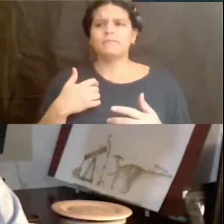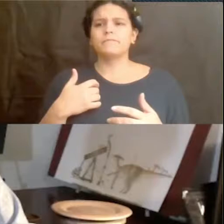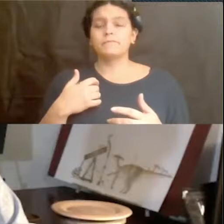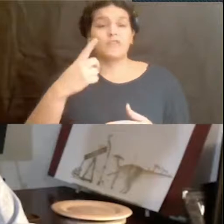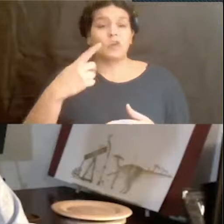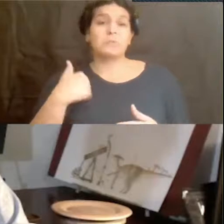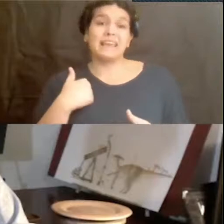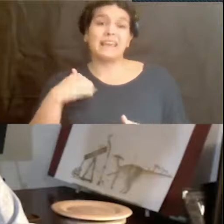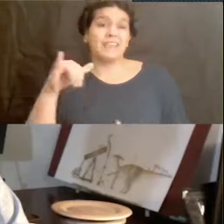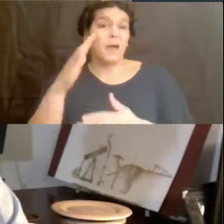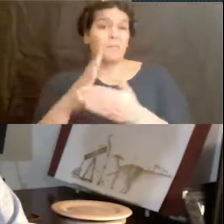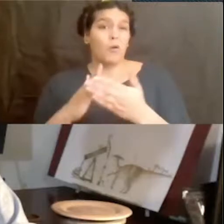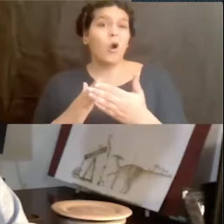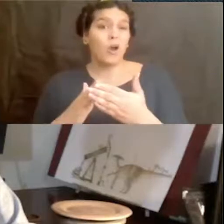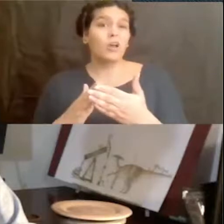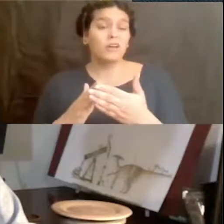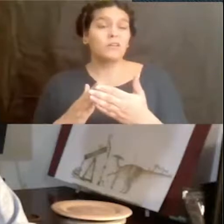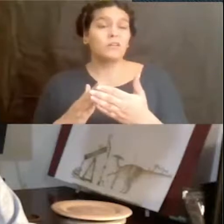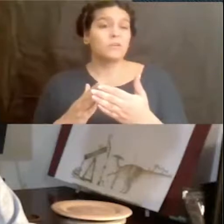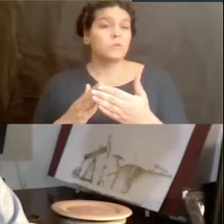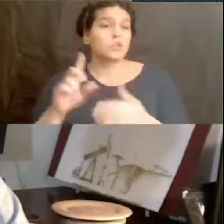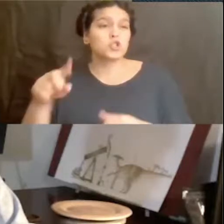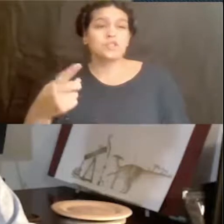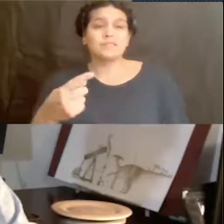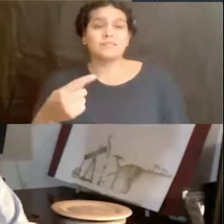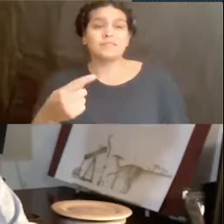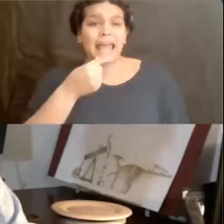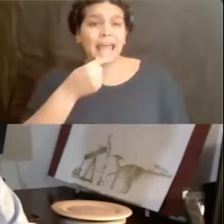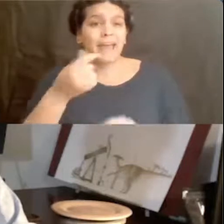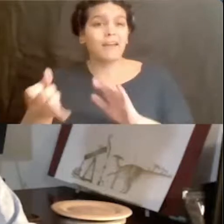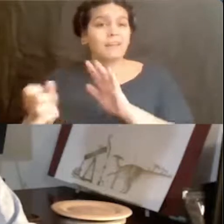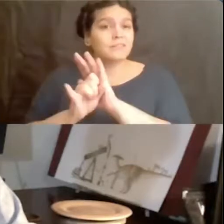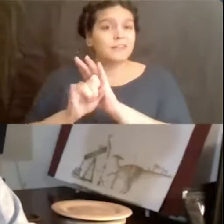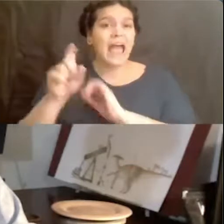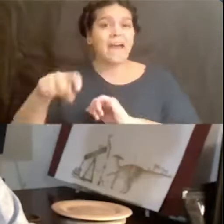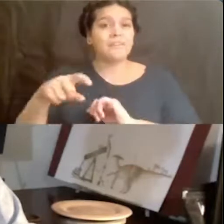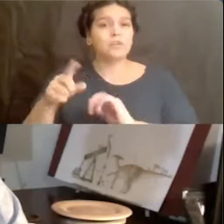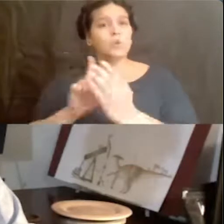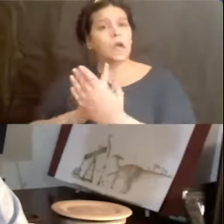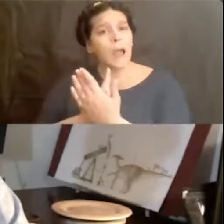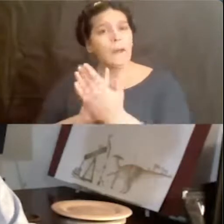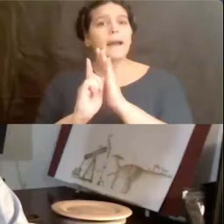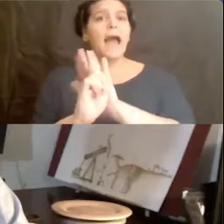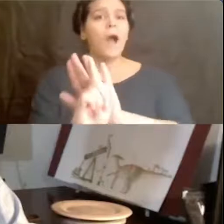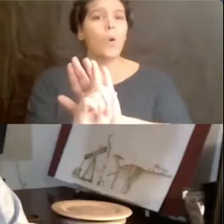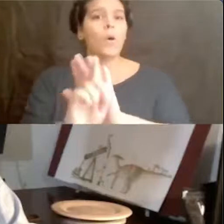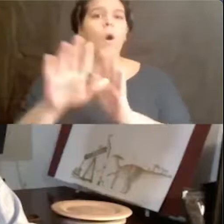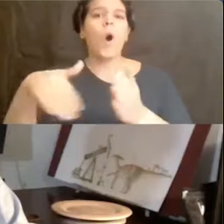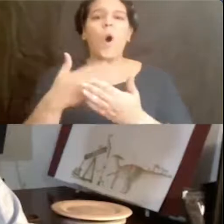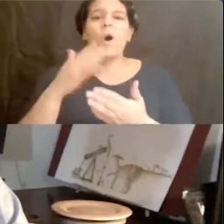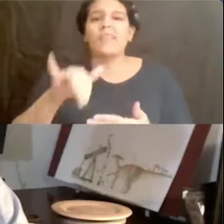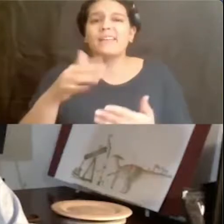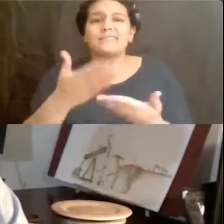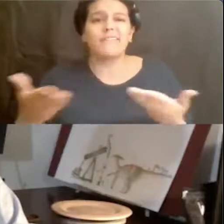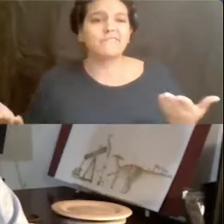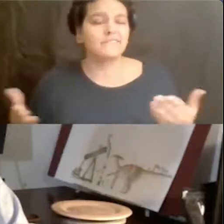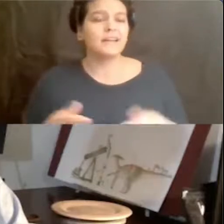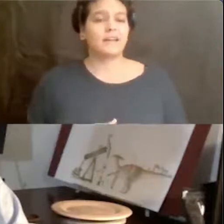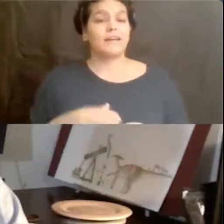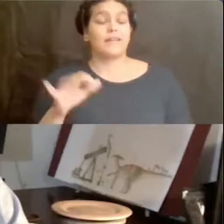that was with, just being gay and having to come out and do all of that. That's where